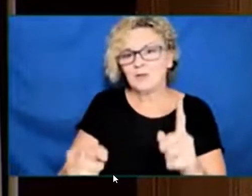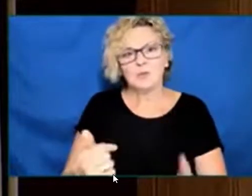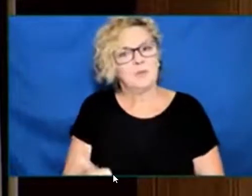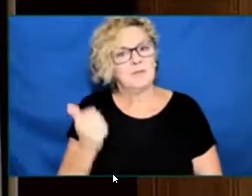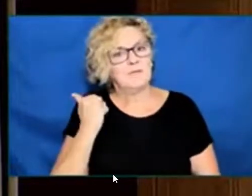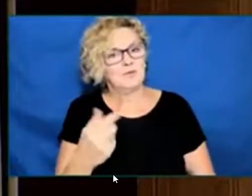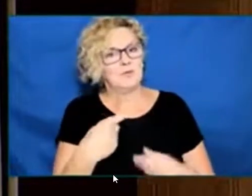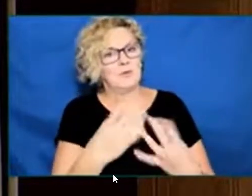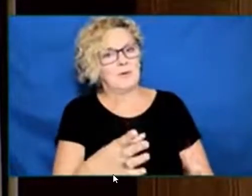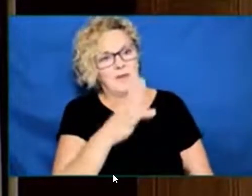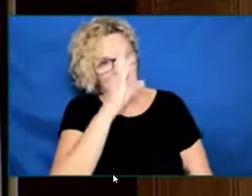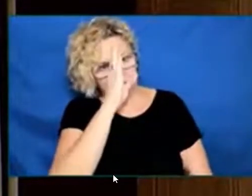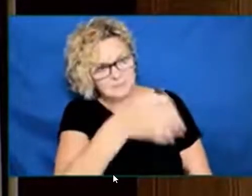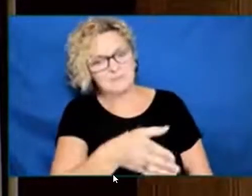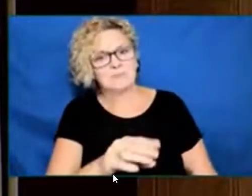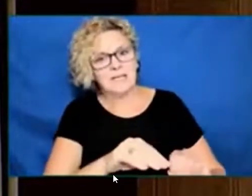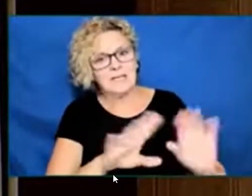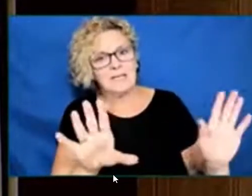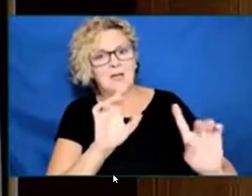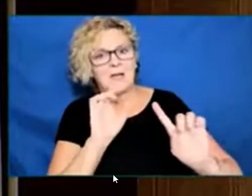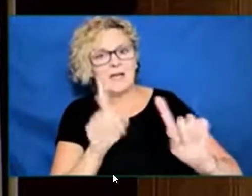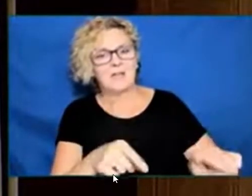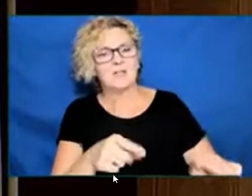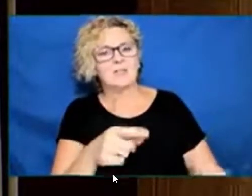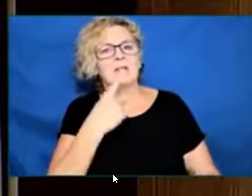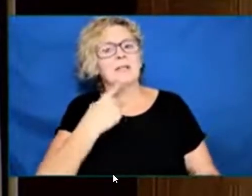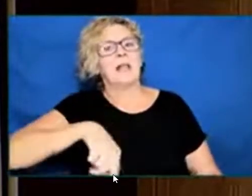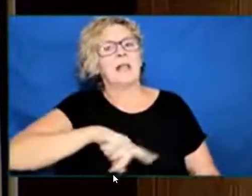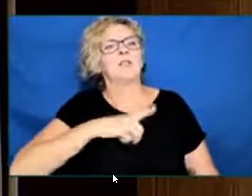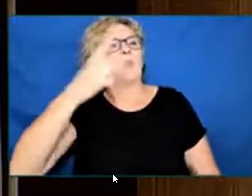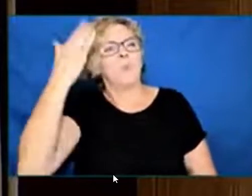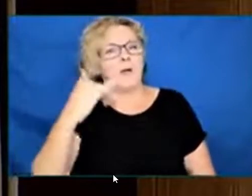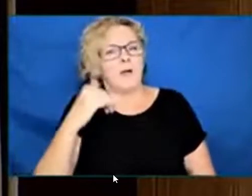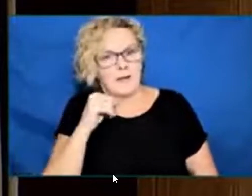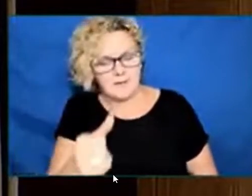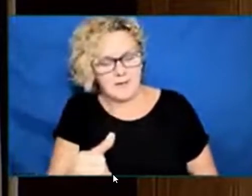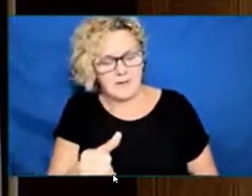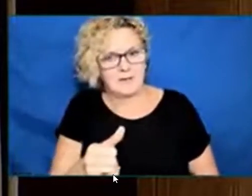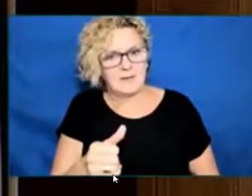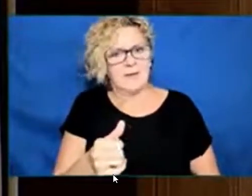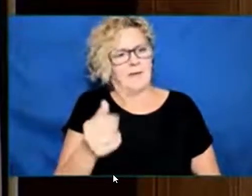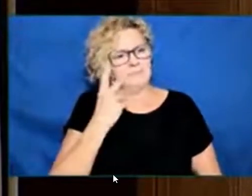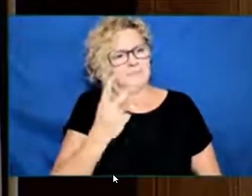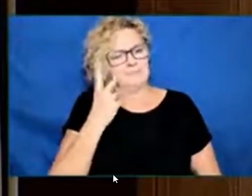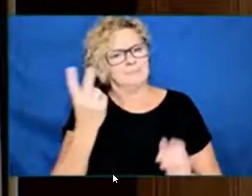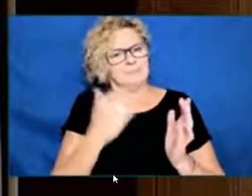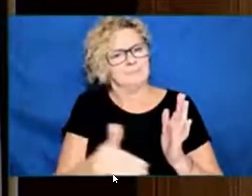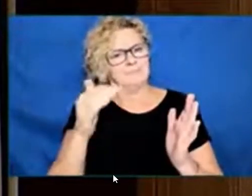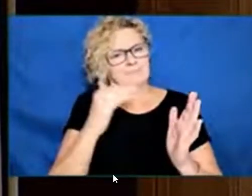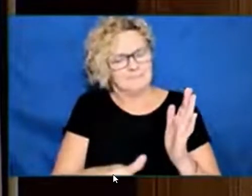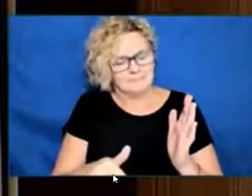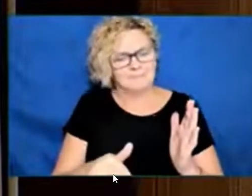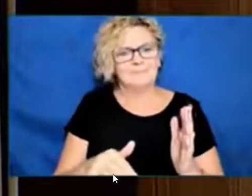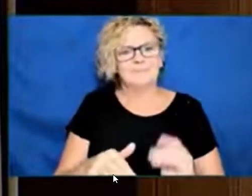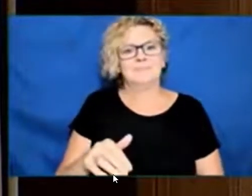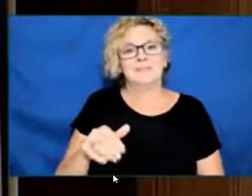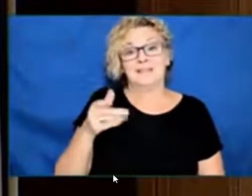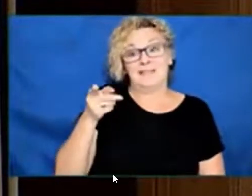that step hasn't been taken. In fact, it's a recurring theme. The attorney, previous attorney, and the